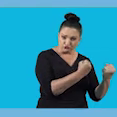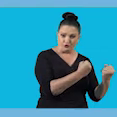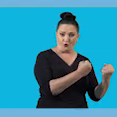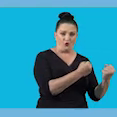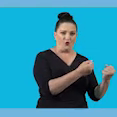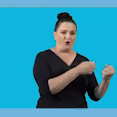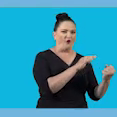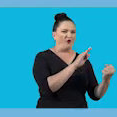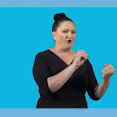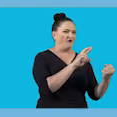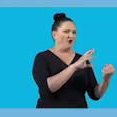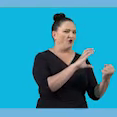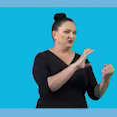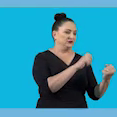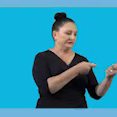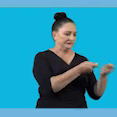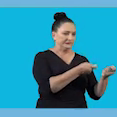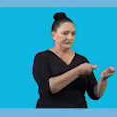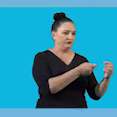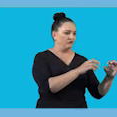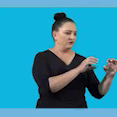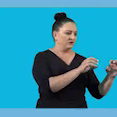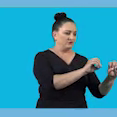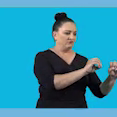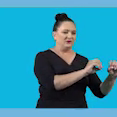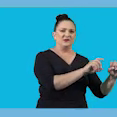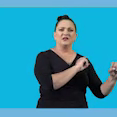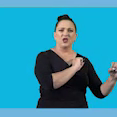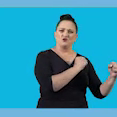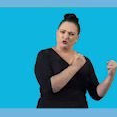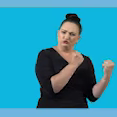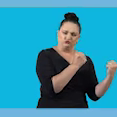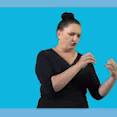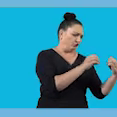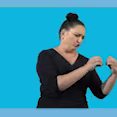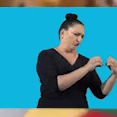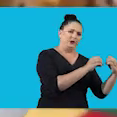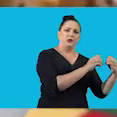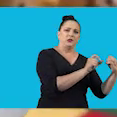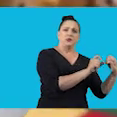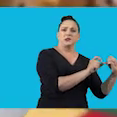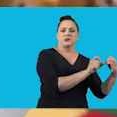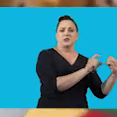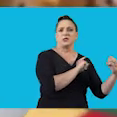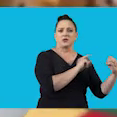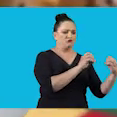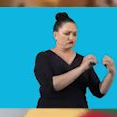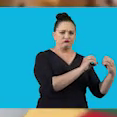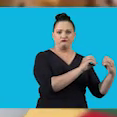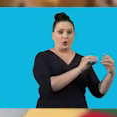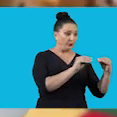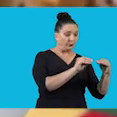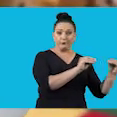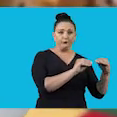between them, therefore they cannot diffuse. Because there's a strong attractive force holding the particles together in a solid, the particles, they